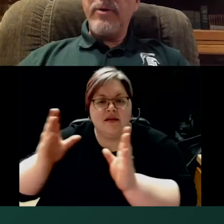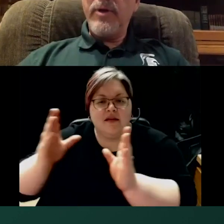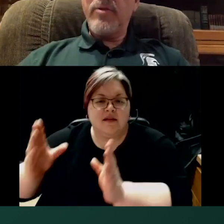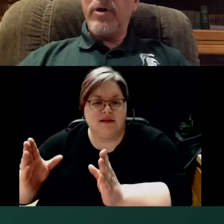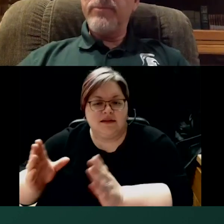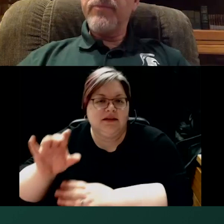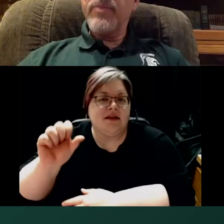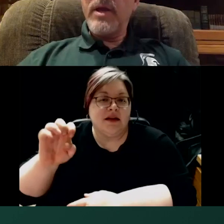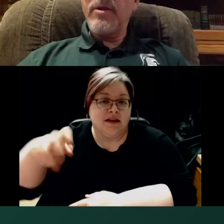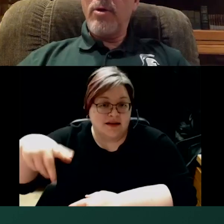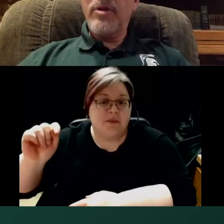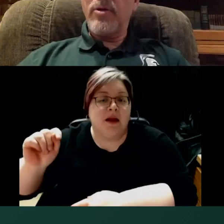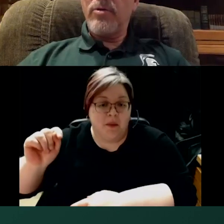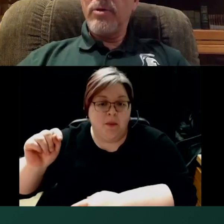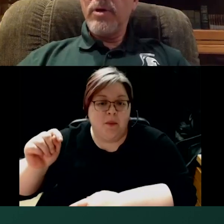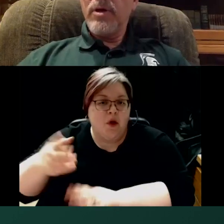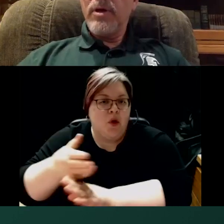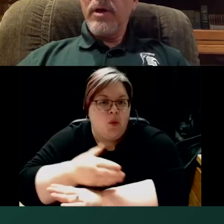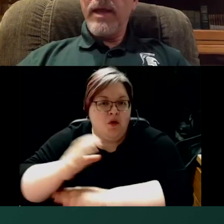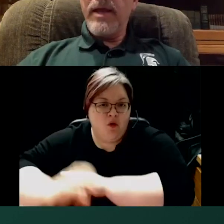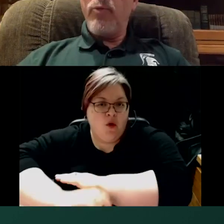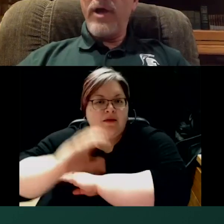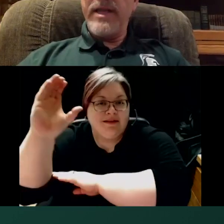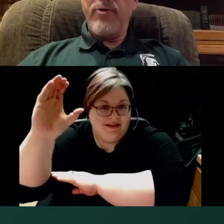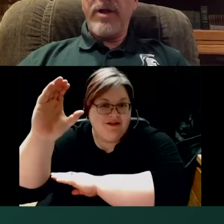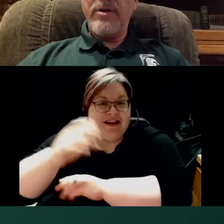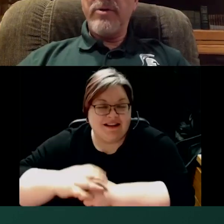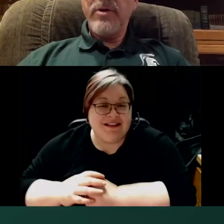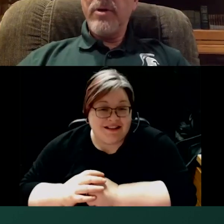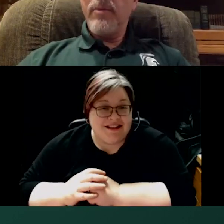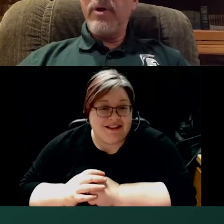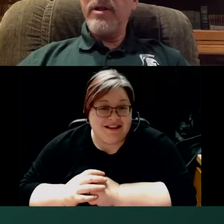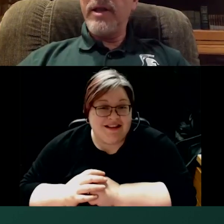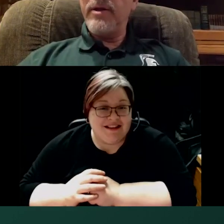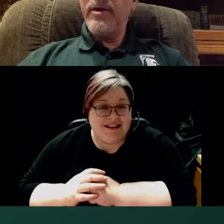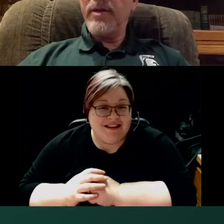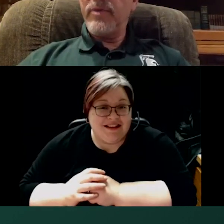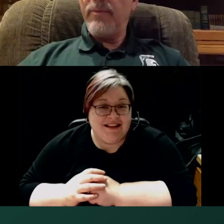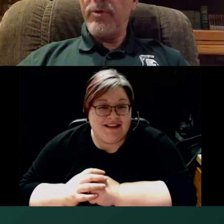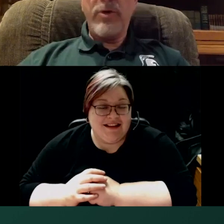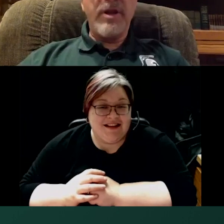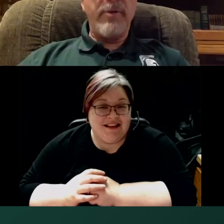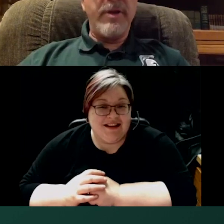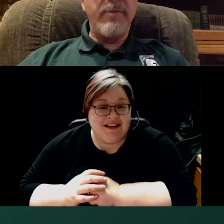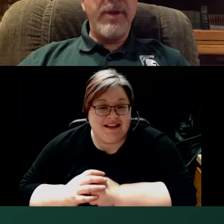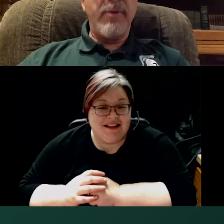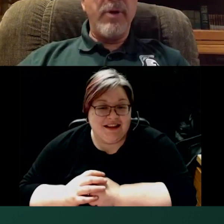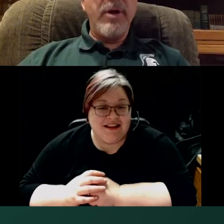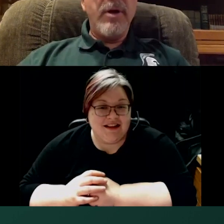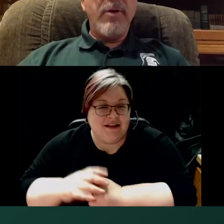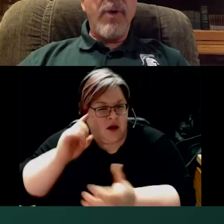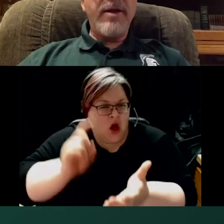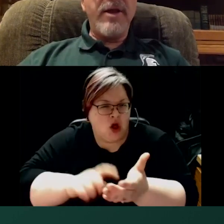And this one is also a waning crescent, but it's in September. Notice how the